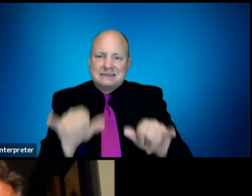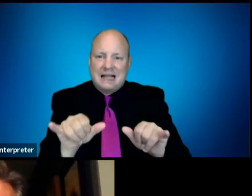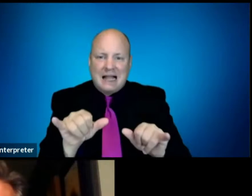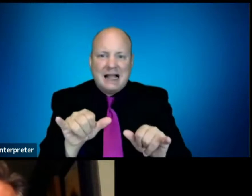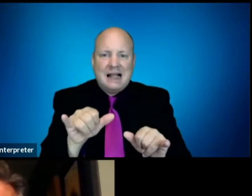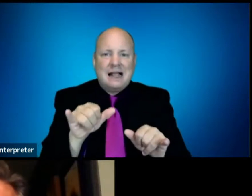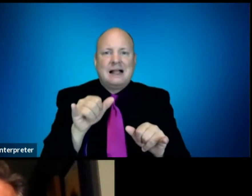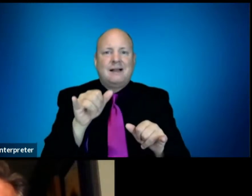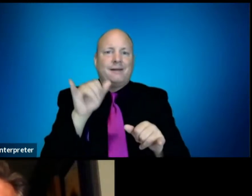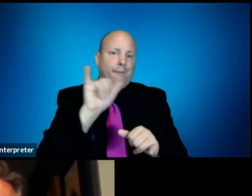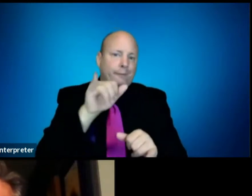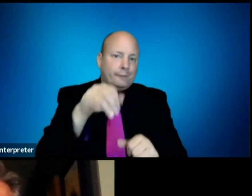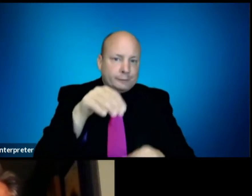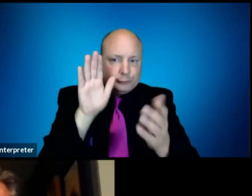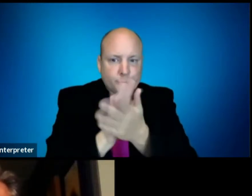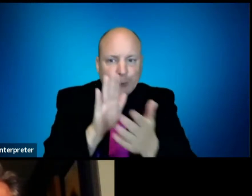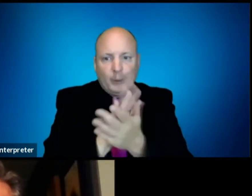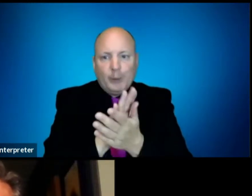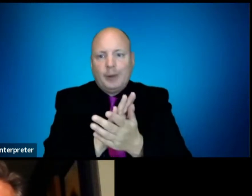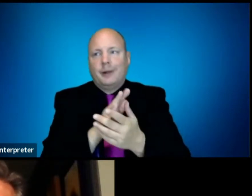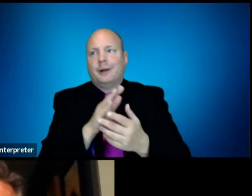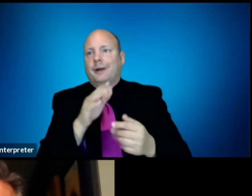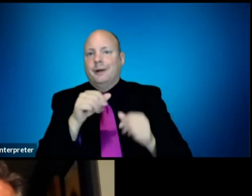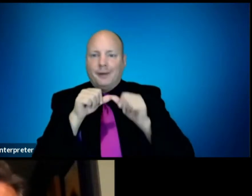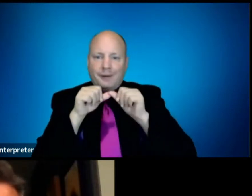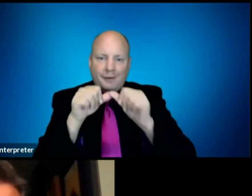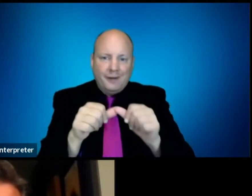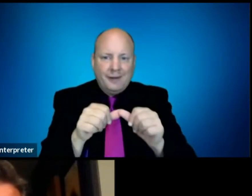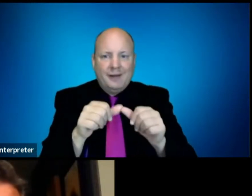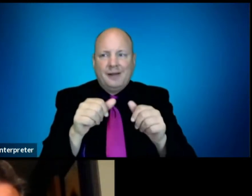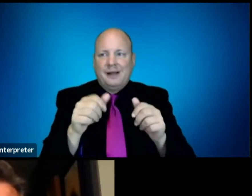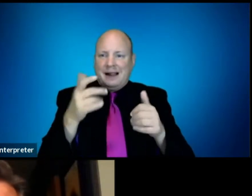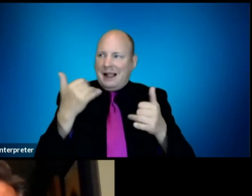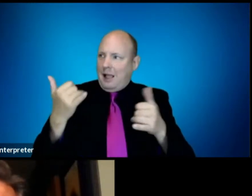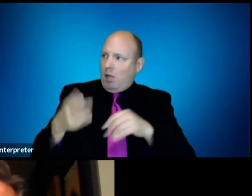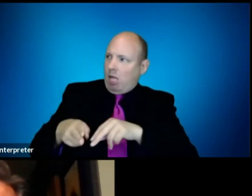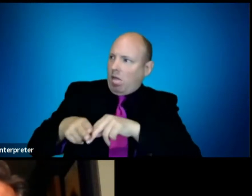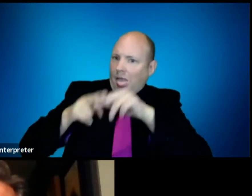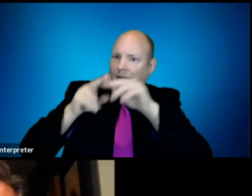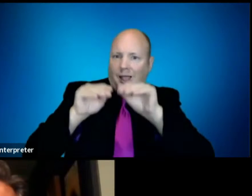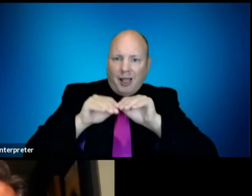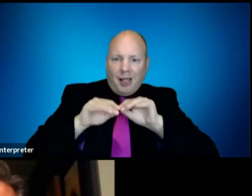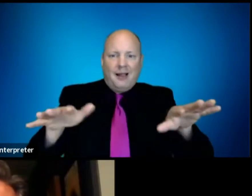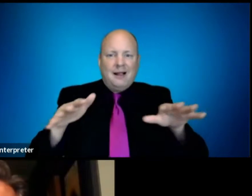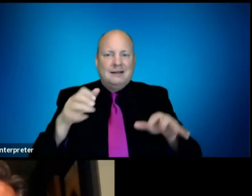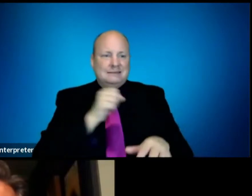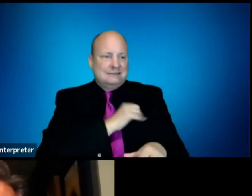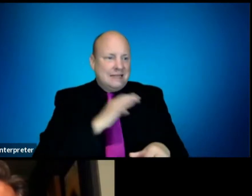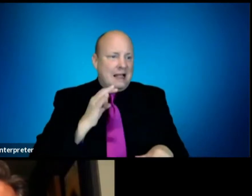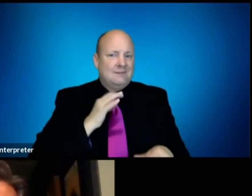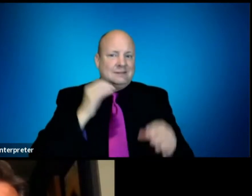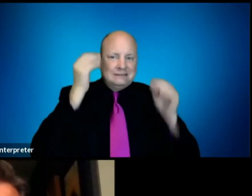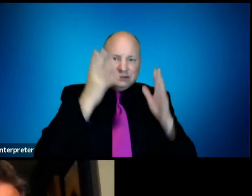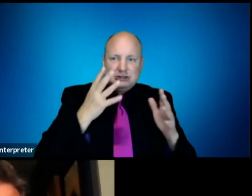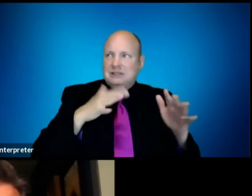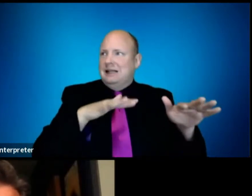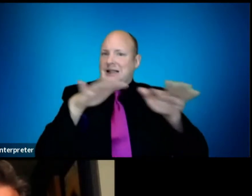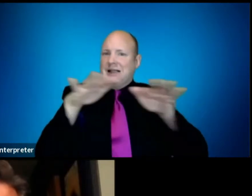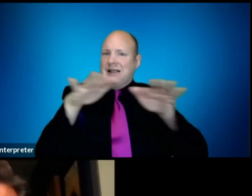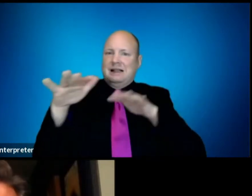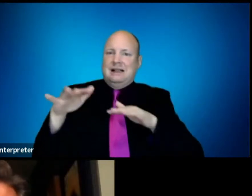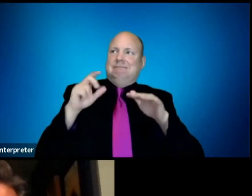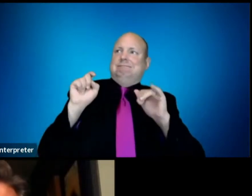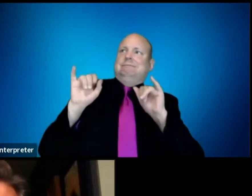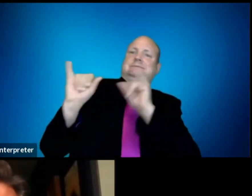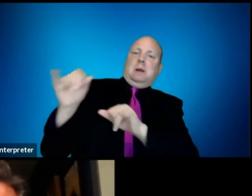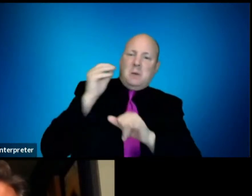surge, and the large numbers of students and staff in quarantine, I was wondering if OHA and ODE, and I know this is definitely